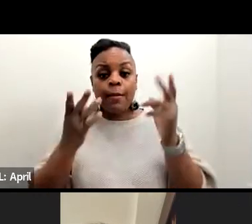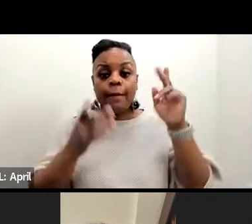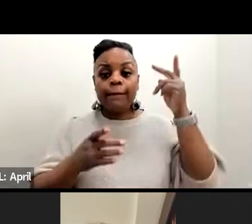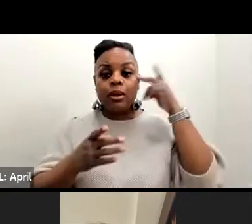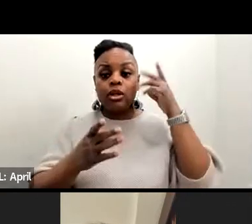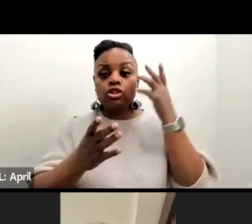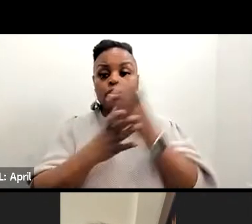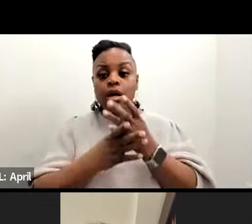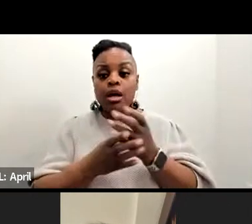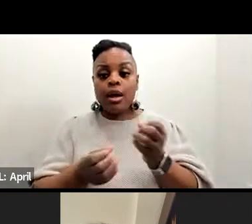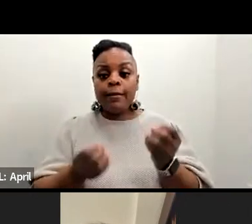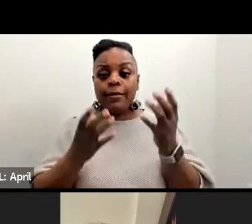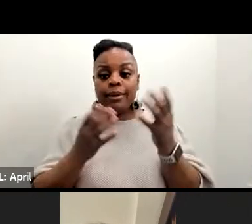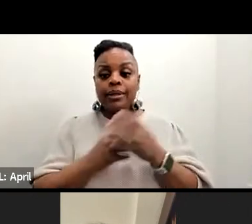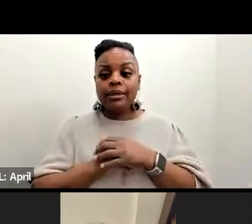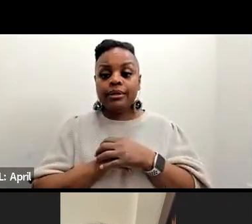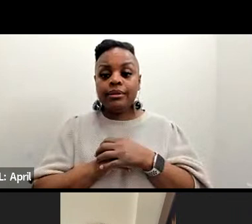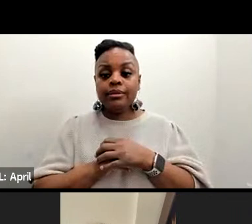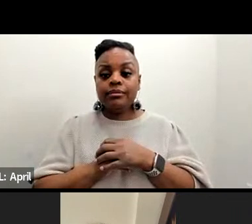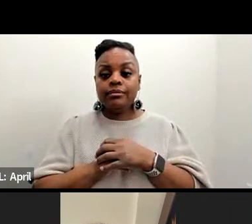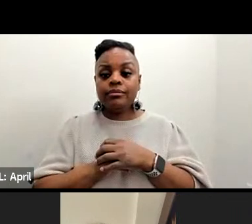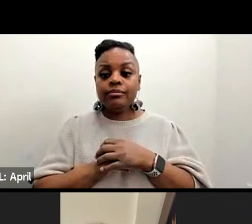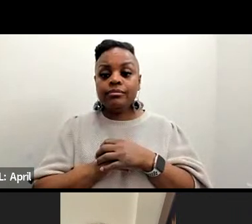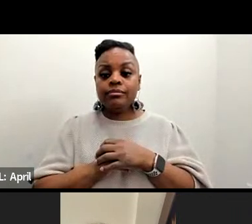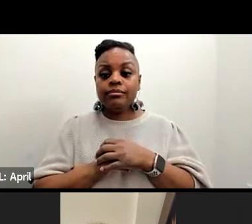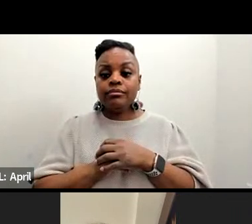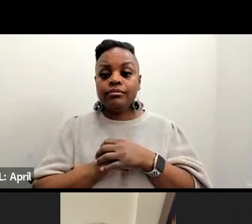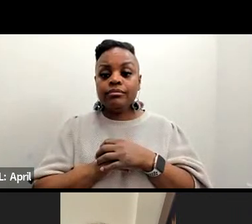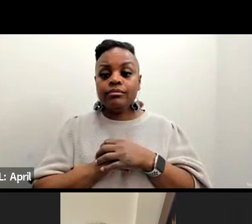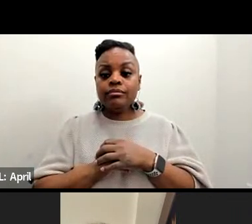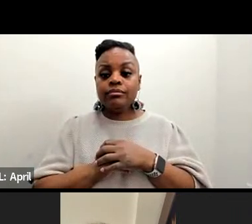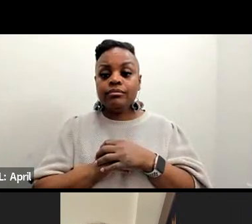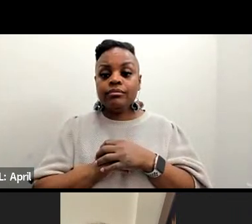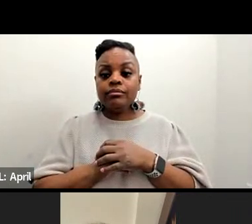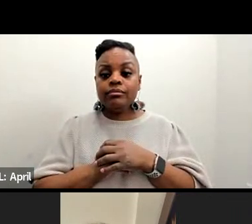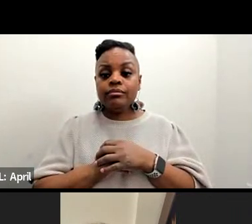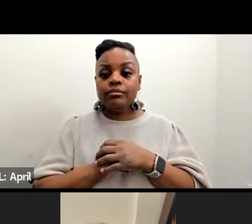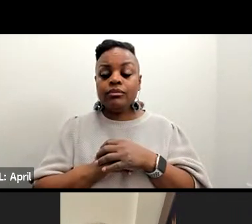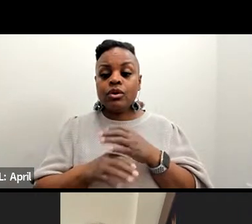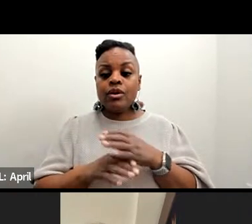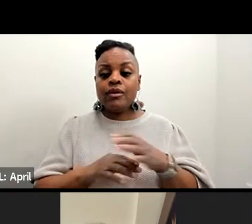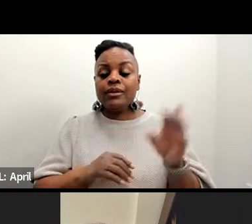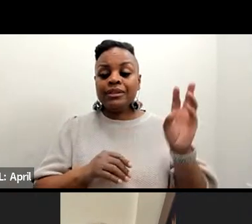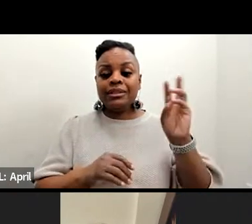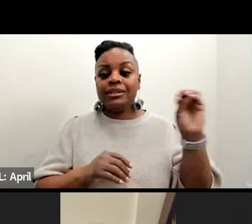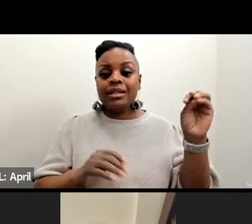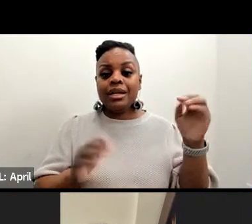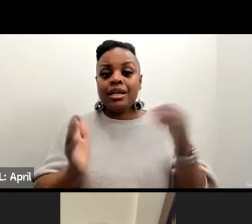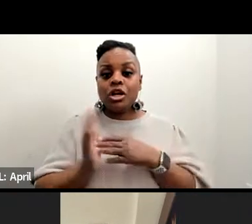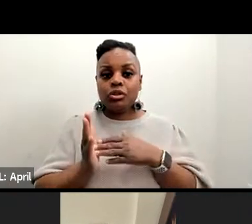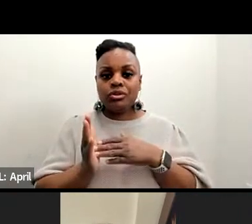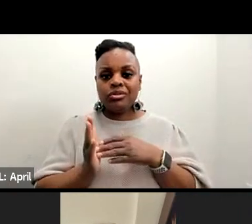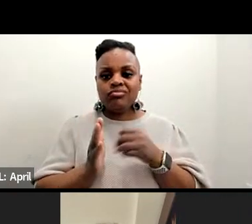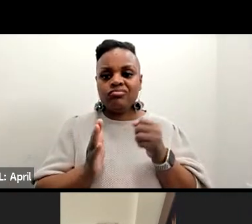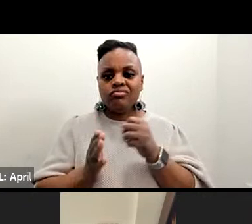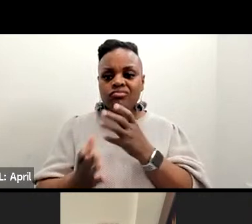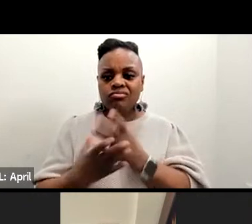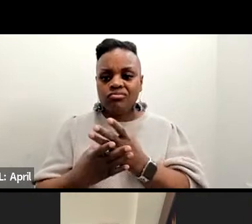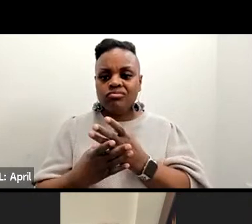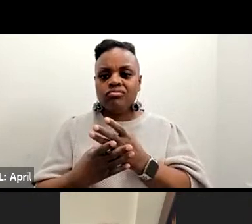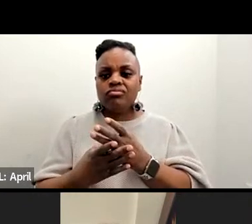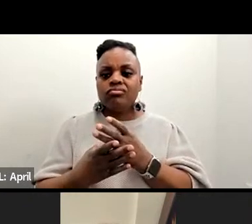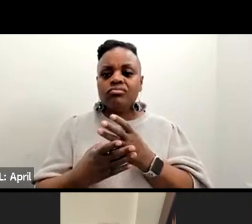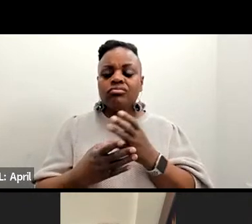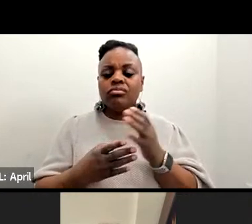number was published by the by Jamal Eid's organization, Shabak Arabi al-Hul Insan, Arabic Network. 60,000 political prisoners.